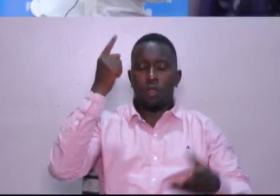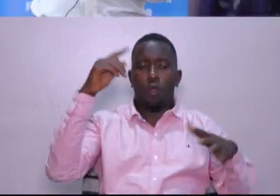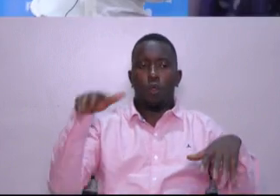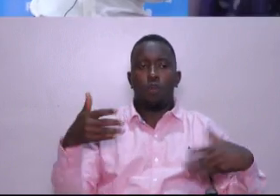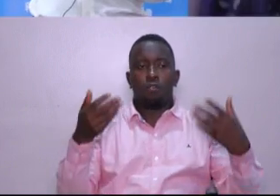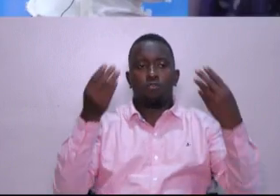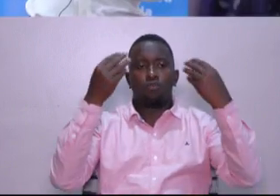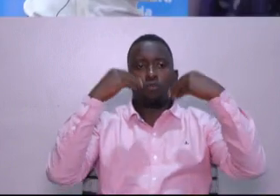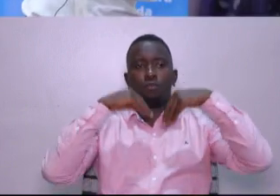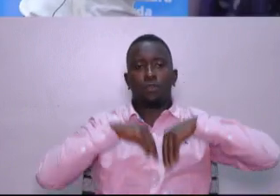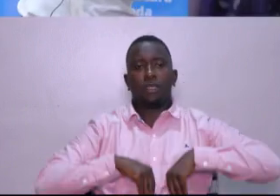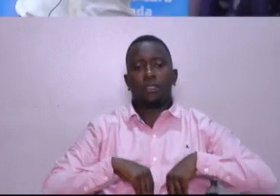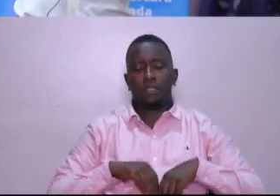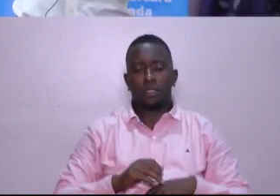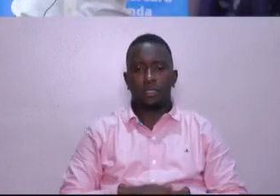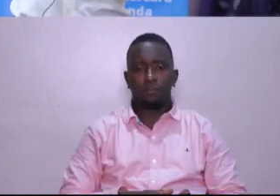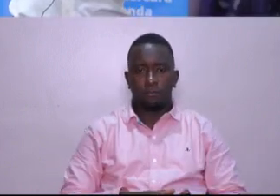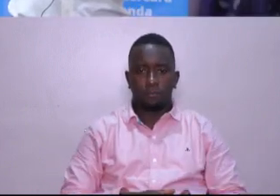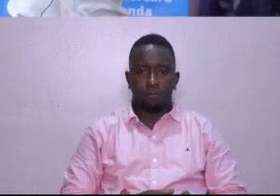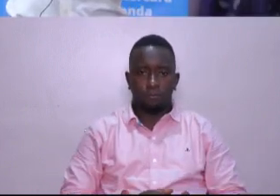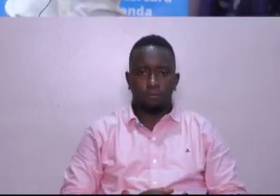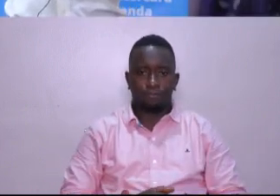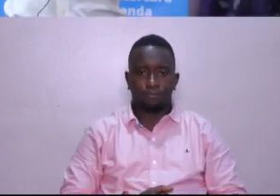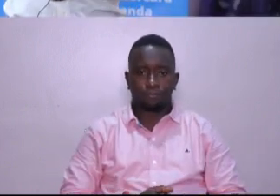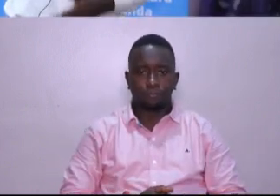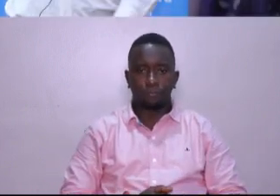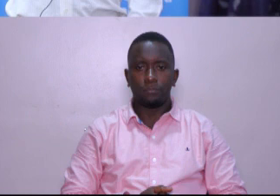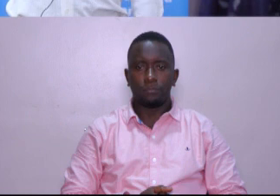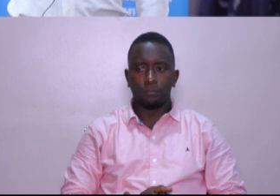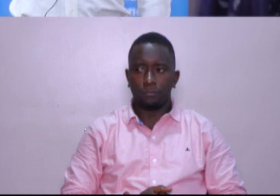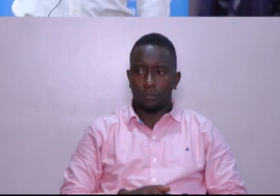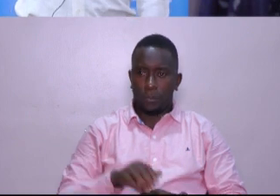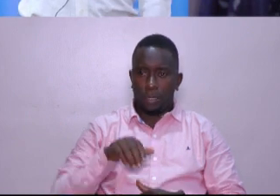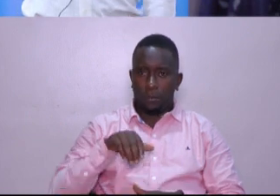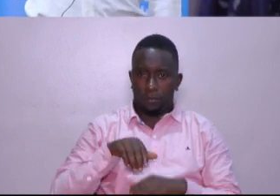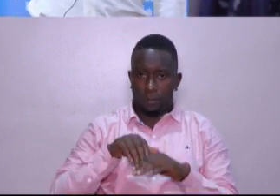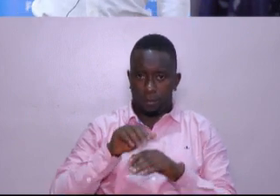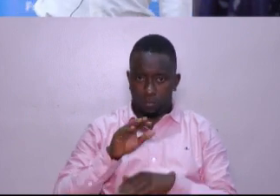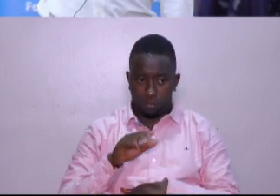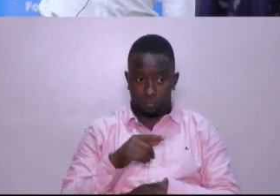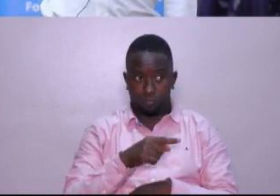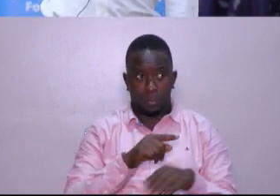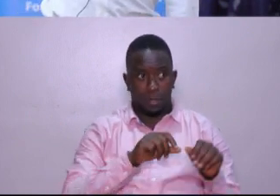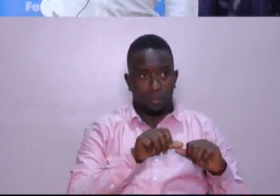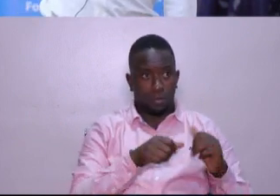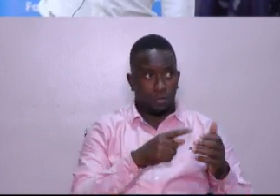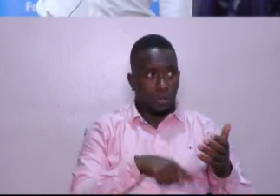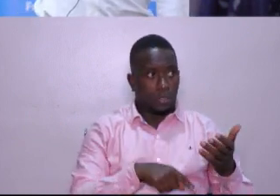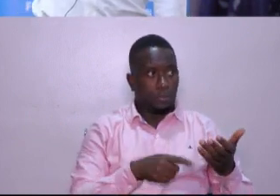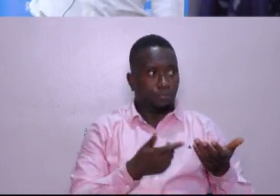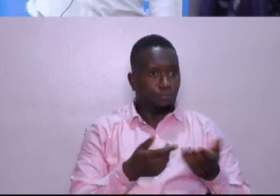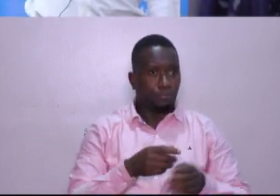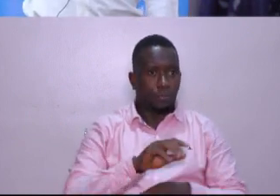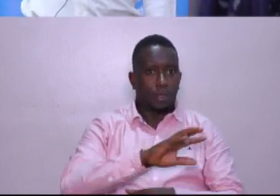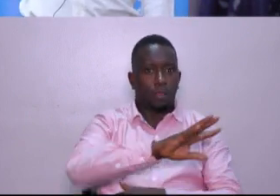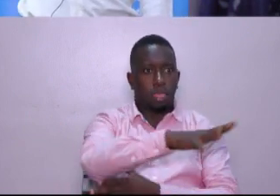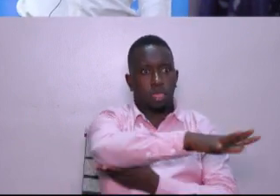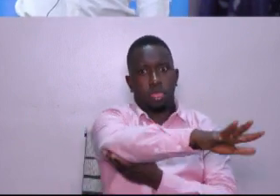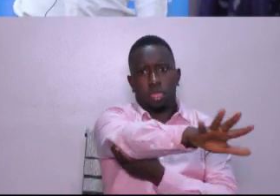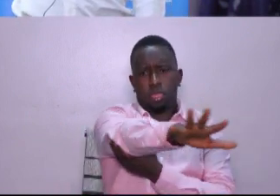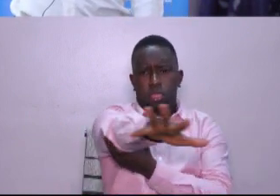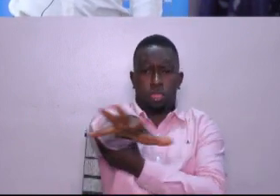comprehend with it. And then furthermore, on drip irrigation, what we have